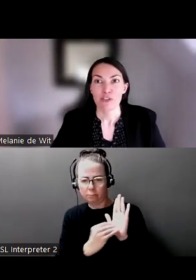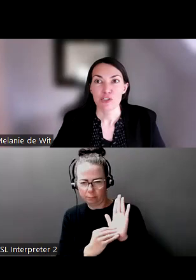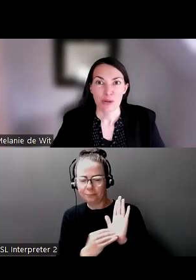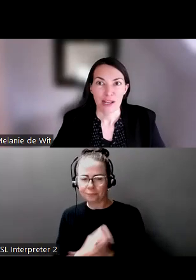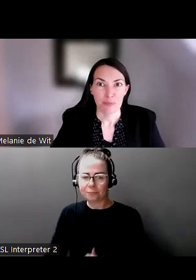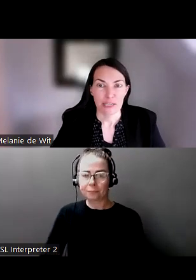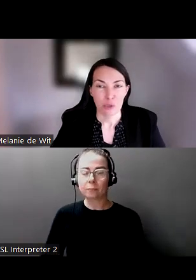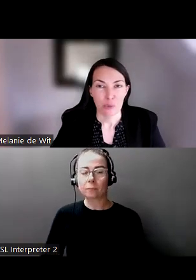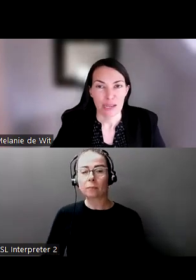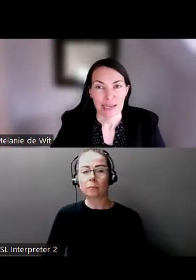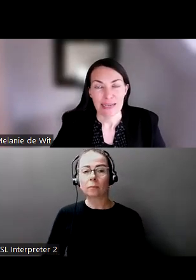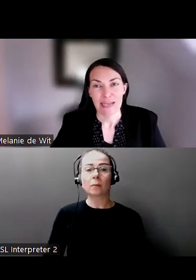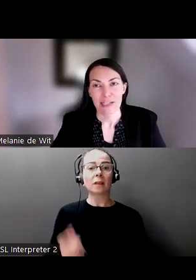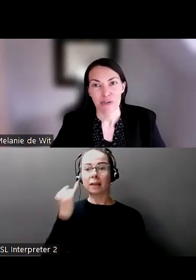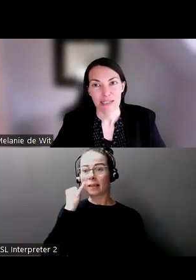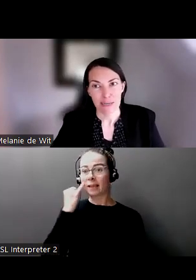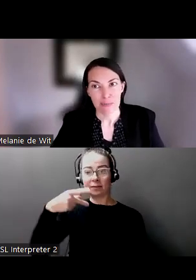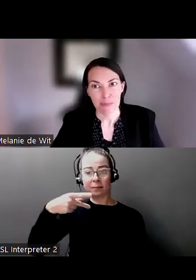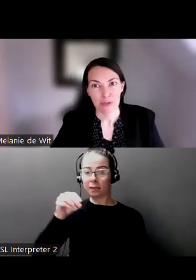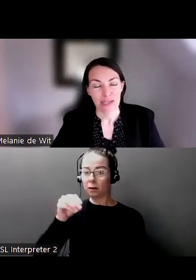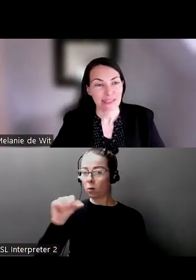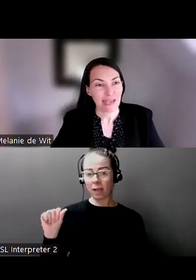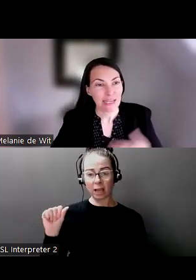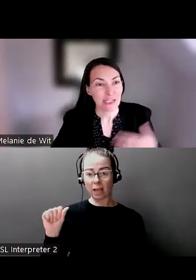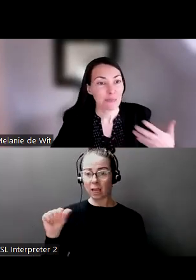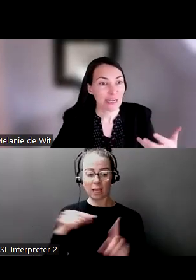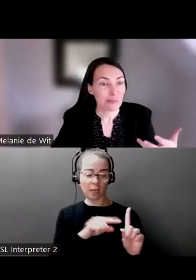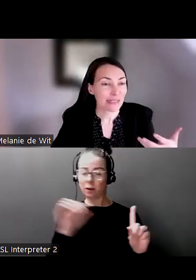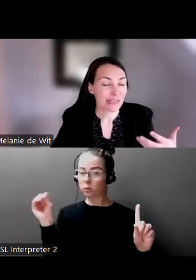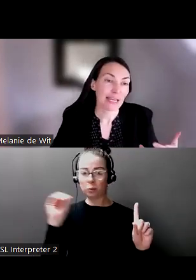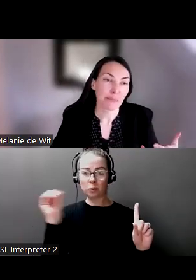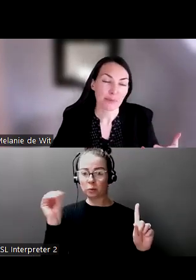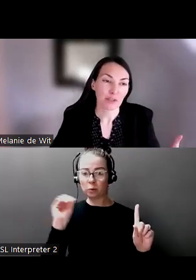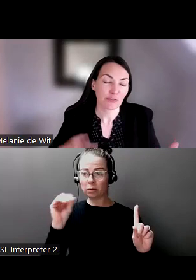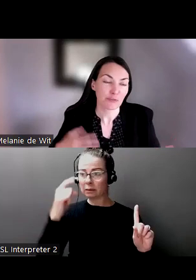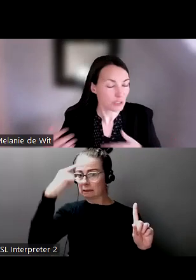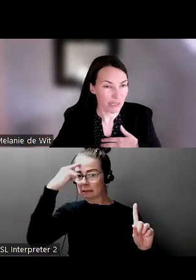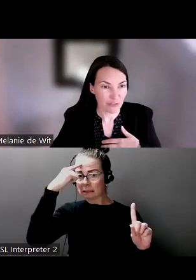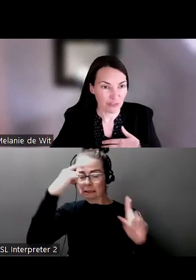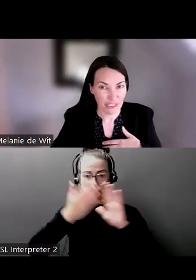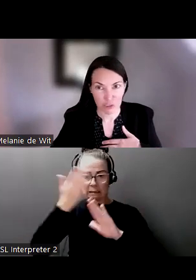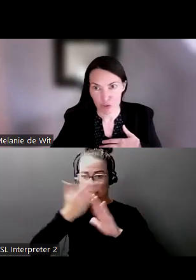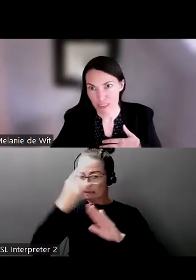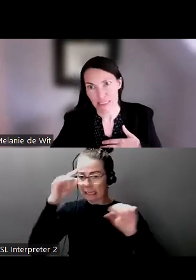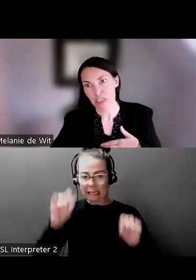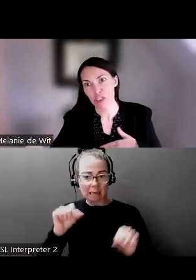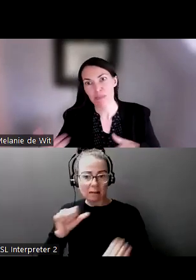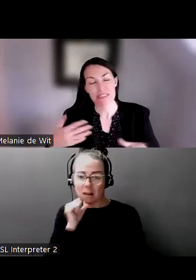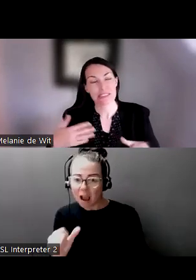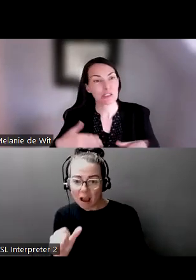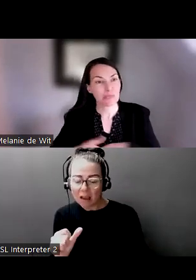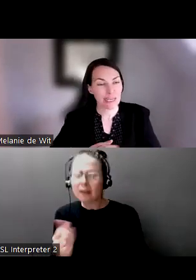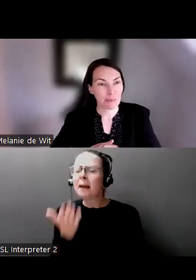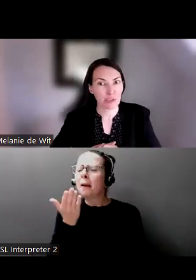What if you don't have a POA and you're incapable? Again, you may be incapable of doing a financial transaction,